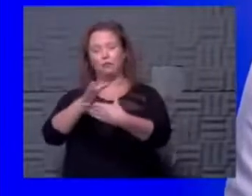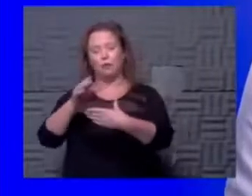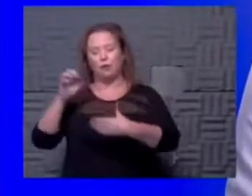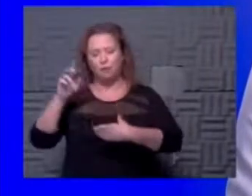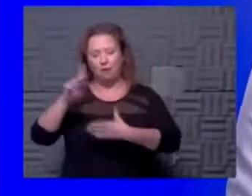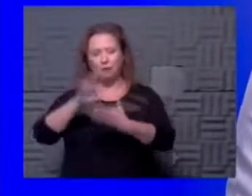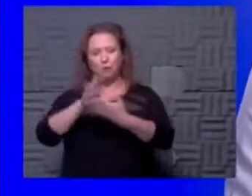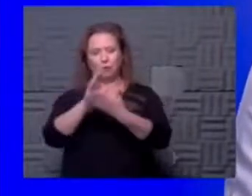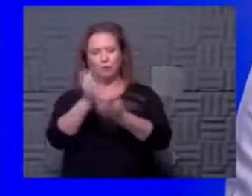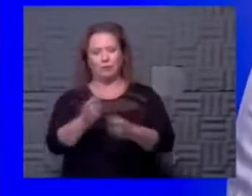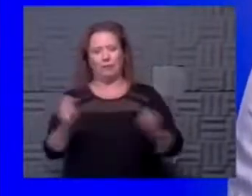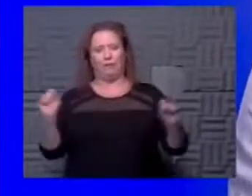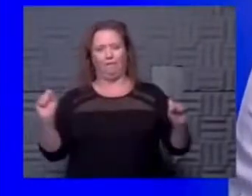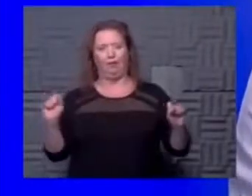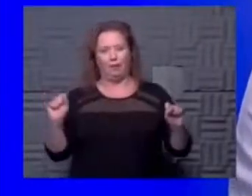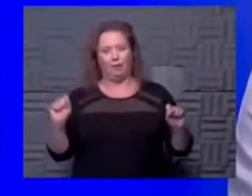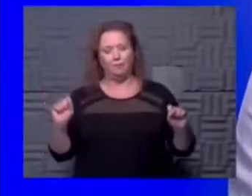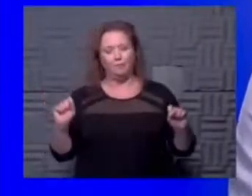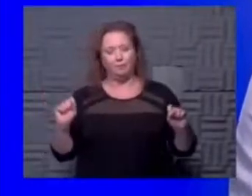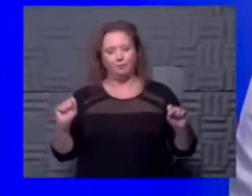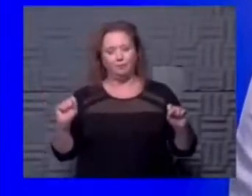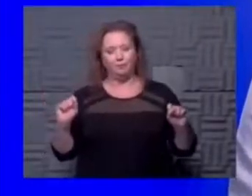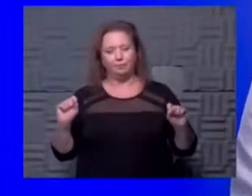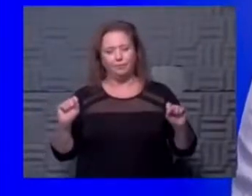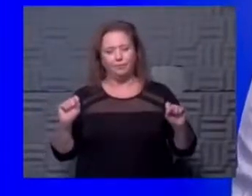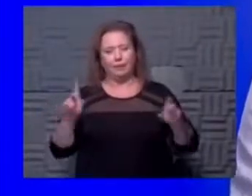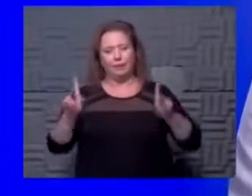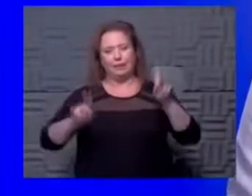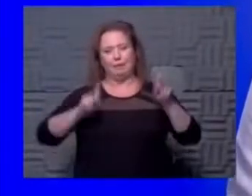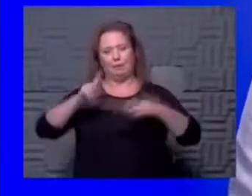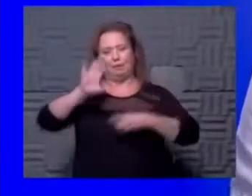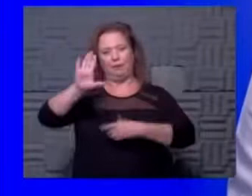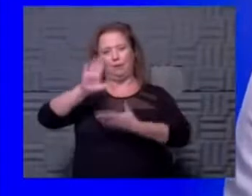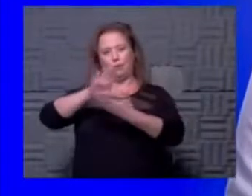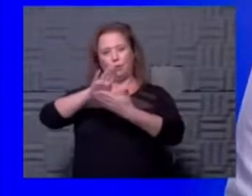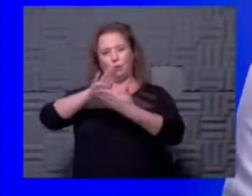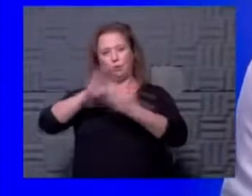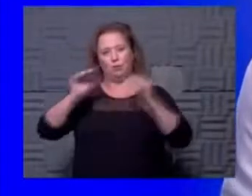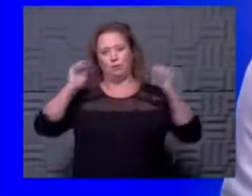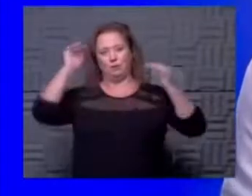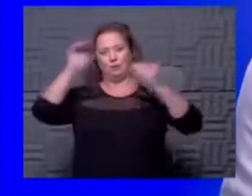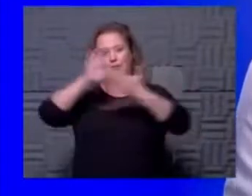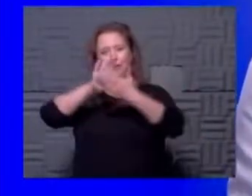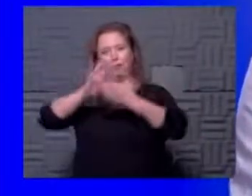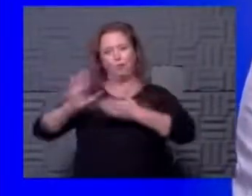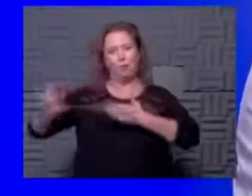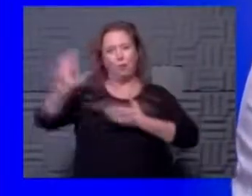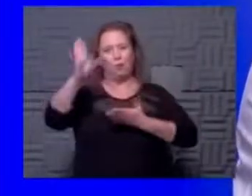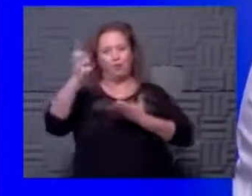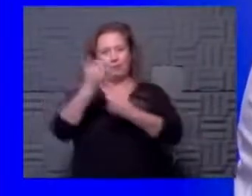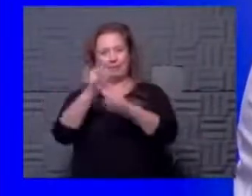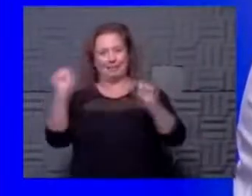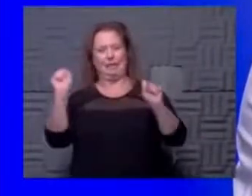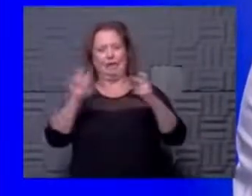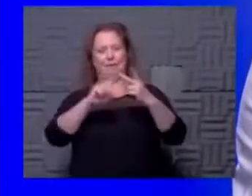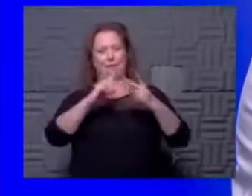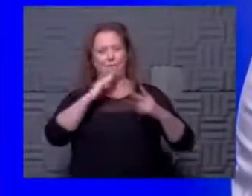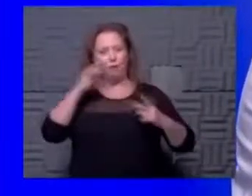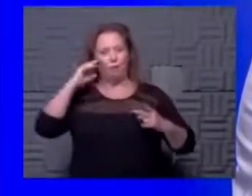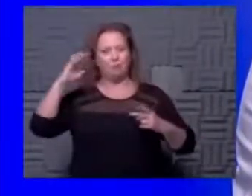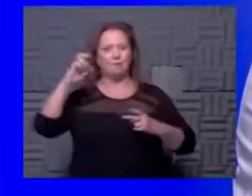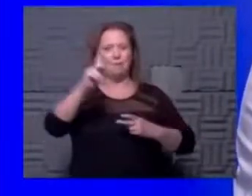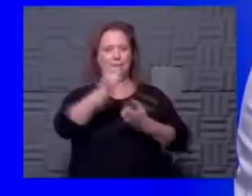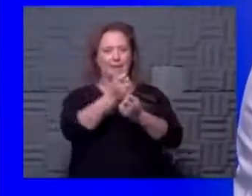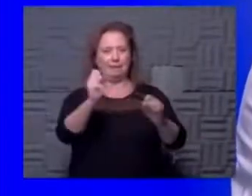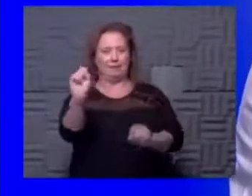back to school safely. And so the people within that school, the adults within that school can be safe, and the households that everybody goes back